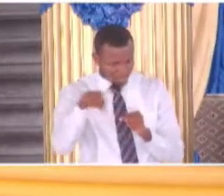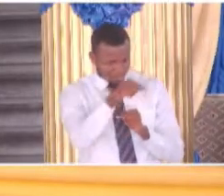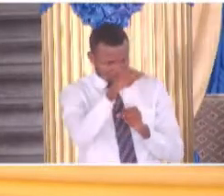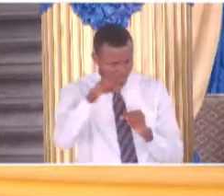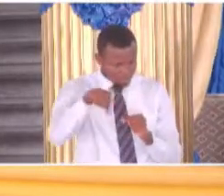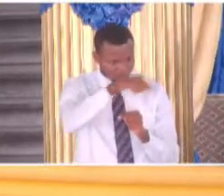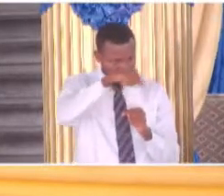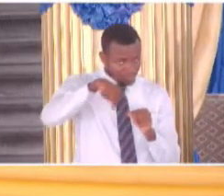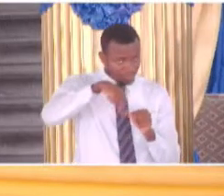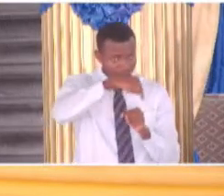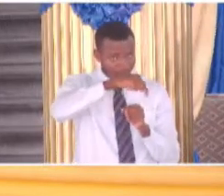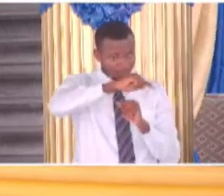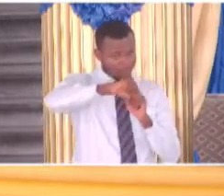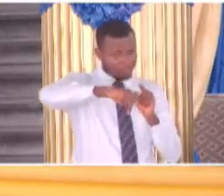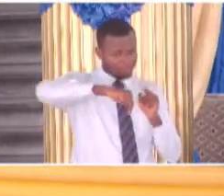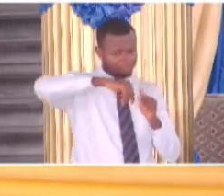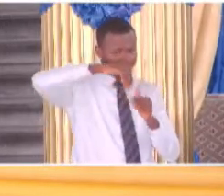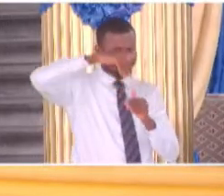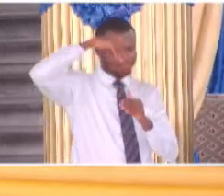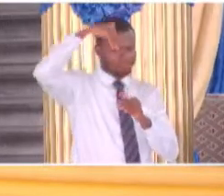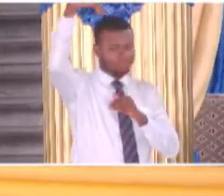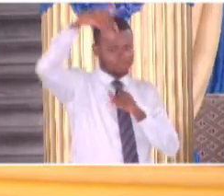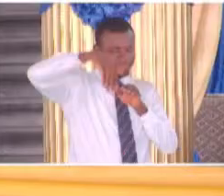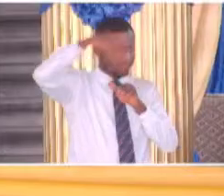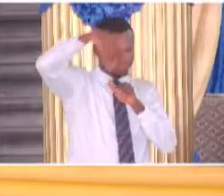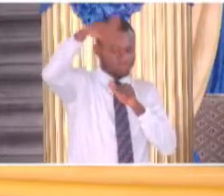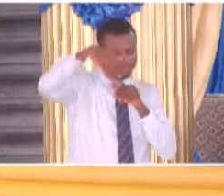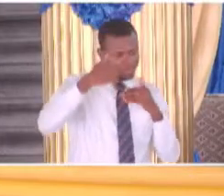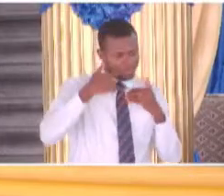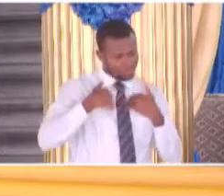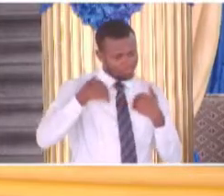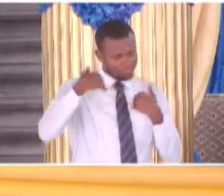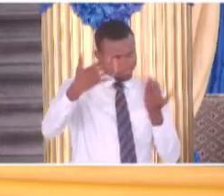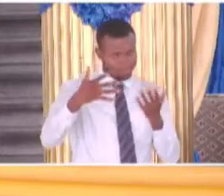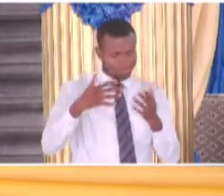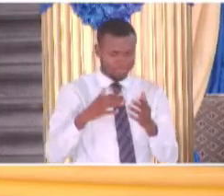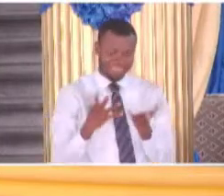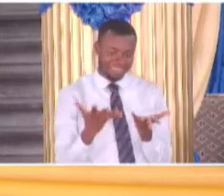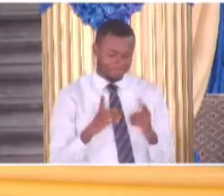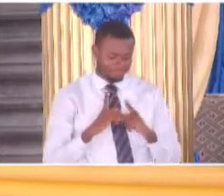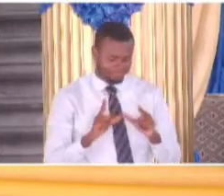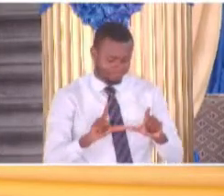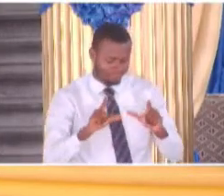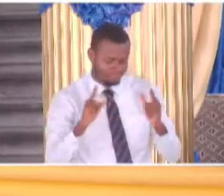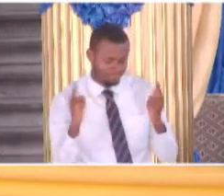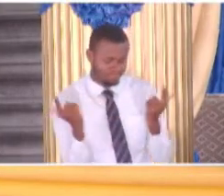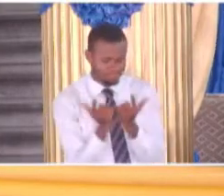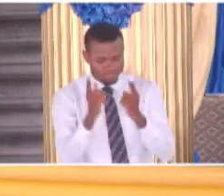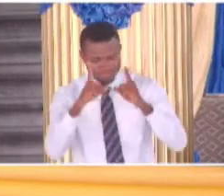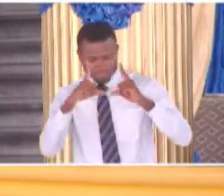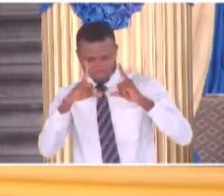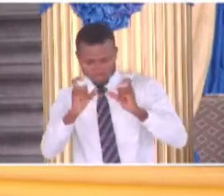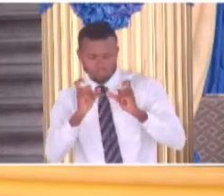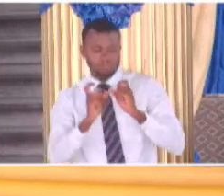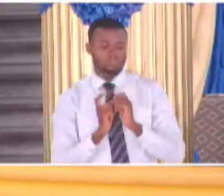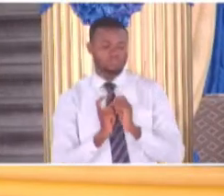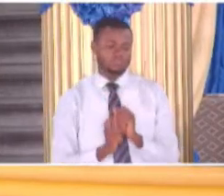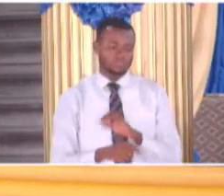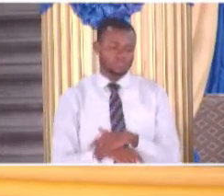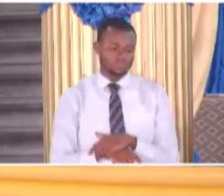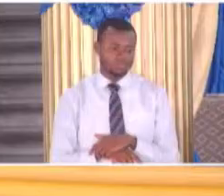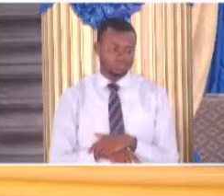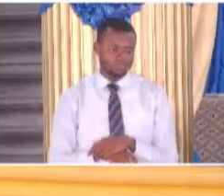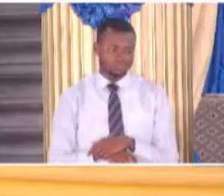will converge down at the stairs where we have the bust of the former Vice-Chancellors for a memorable group